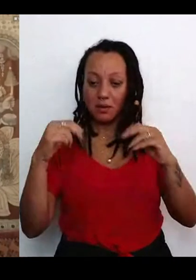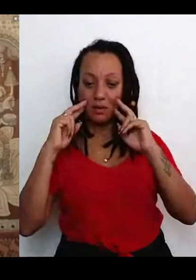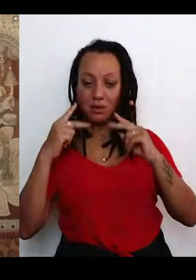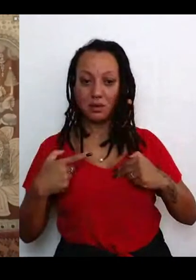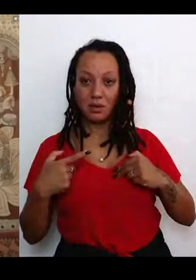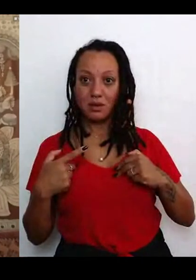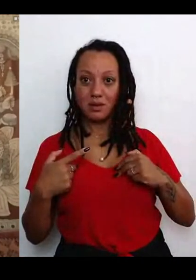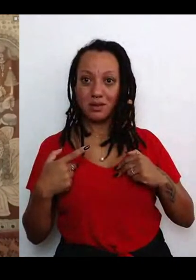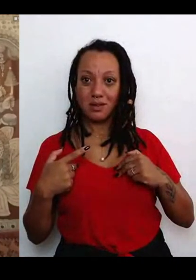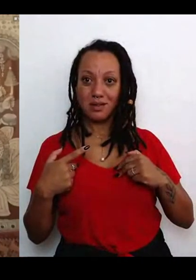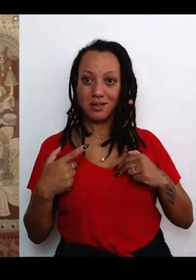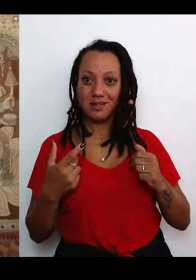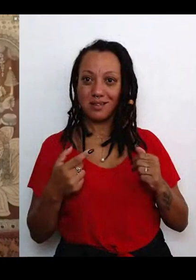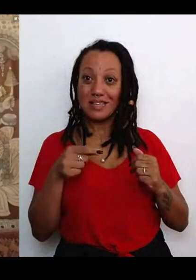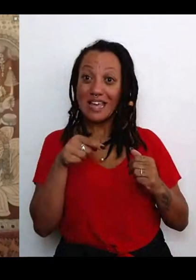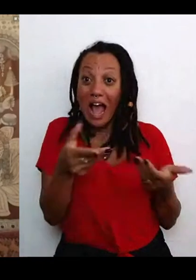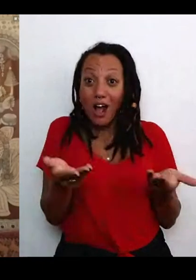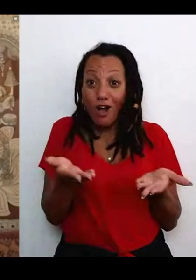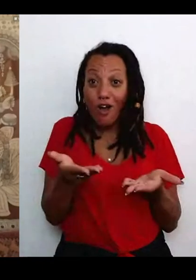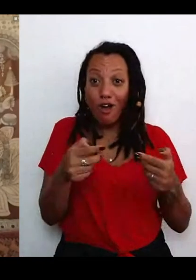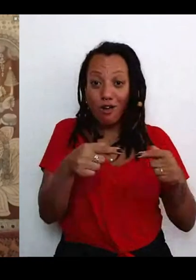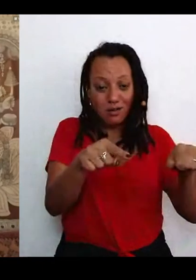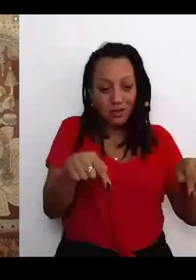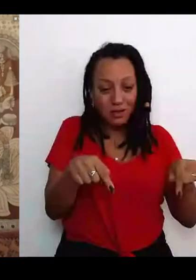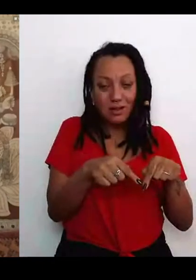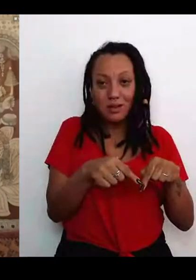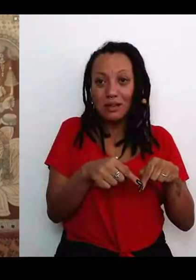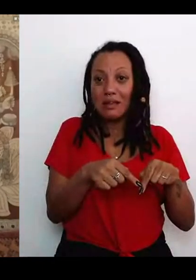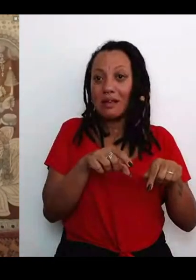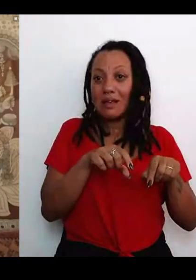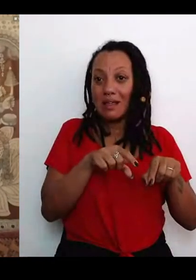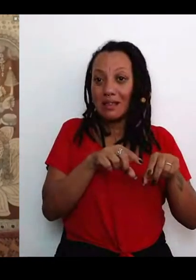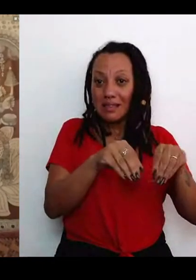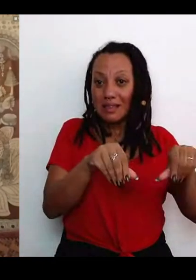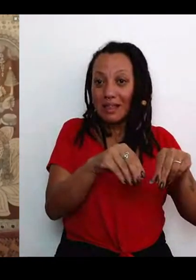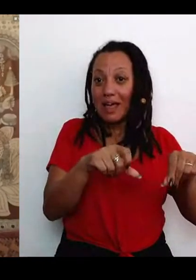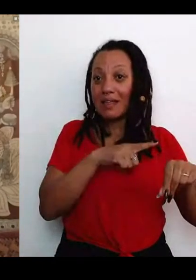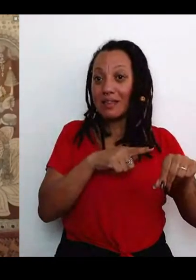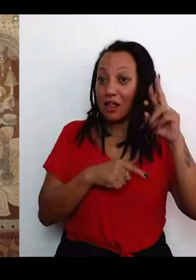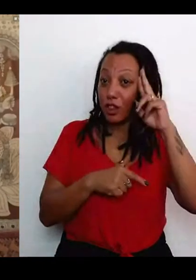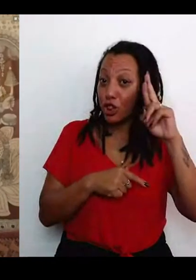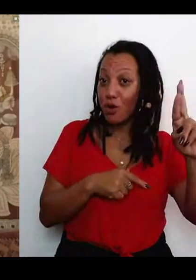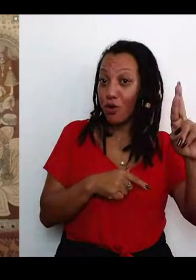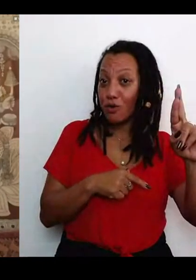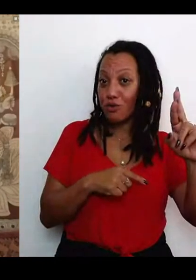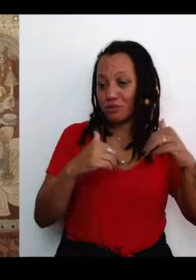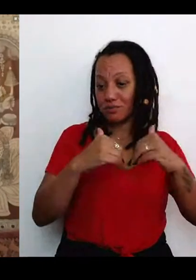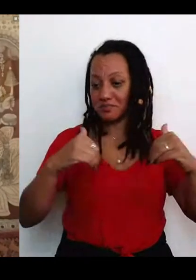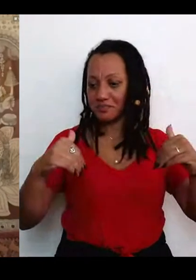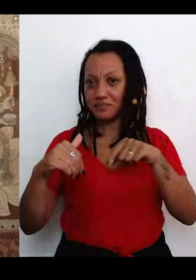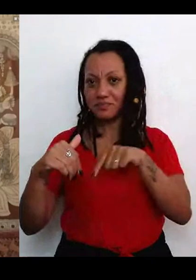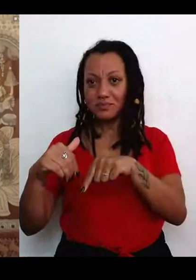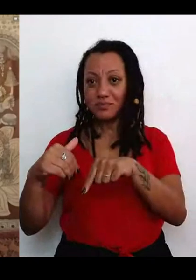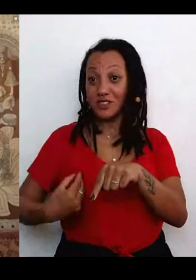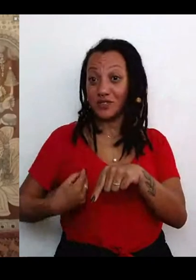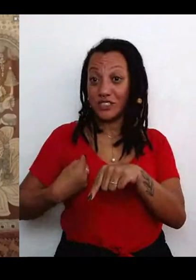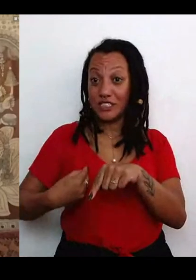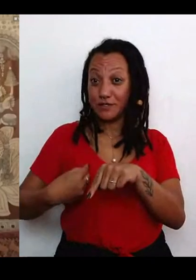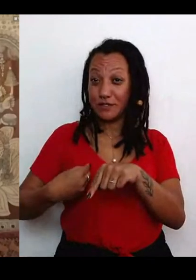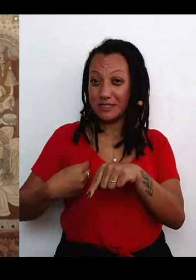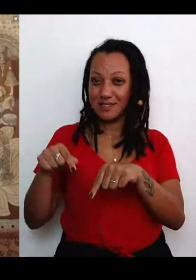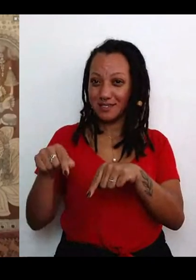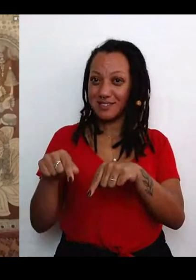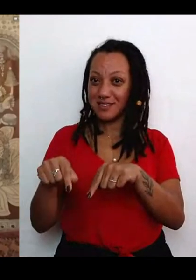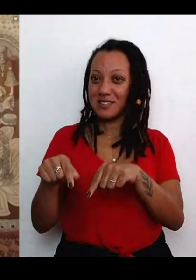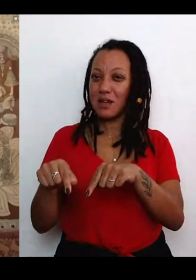and Division of Community into individuals to be exploited for their labor enslaved displaced exterminated